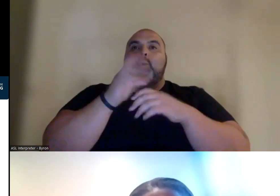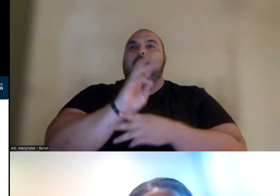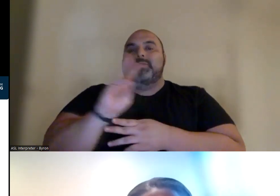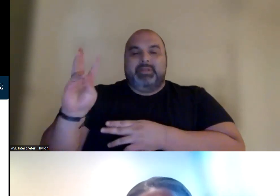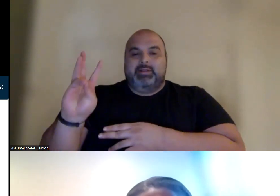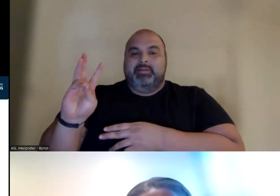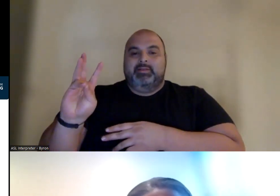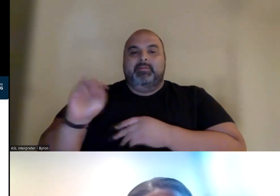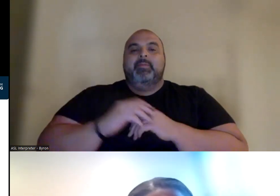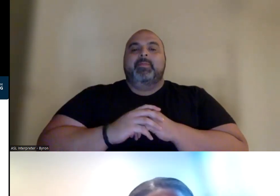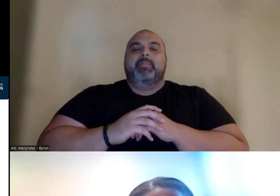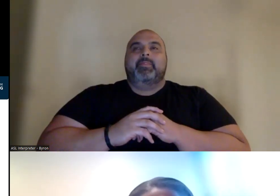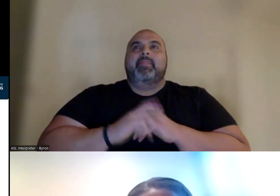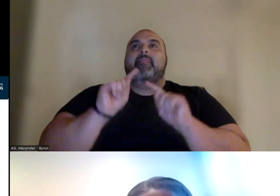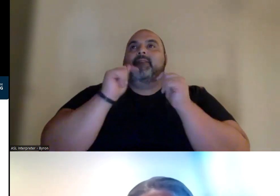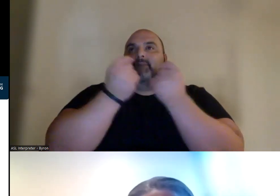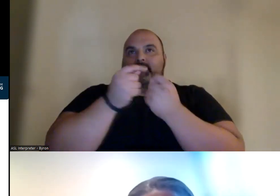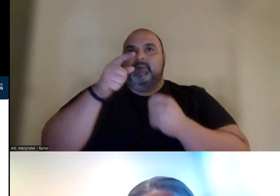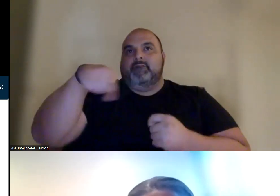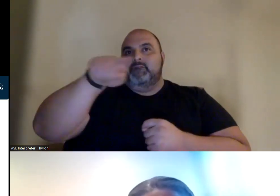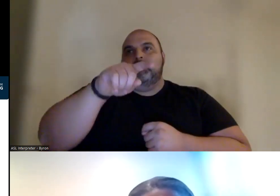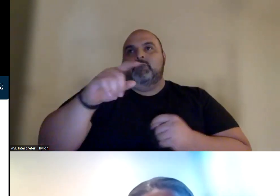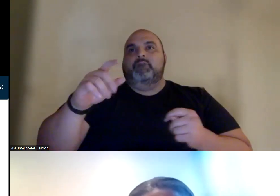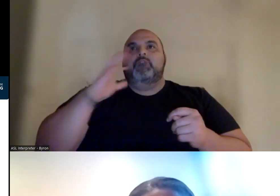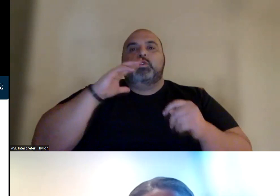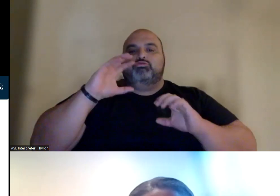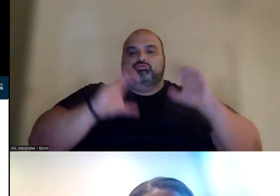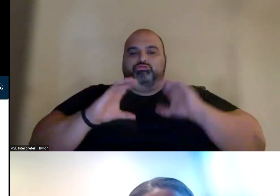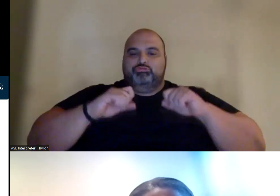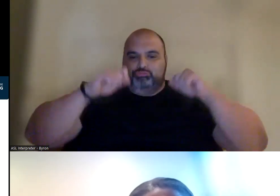which the team, um, will drop into the chat.